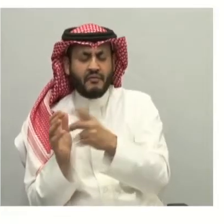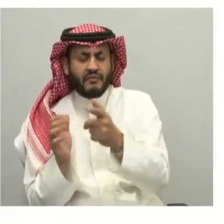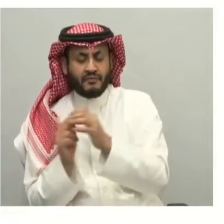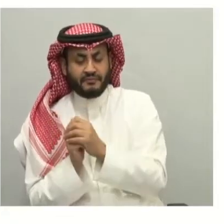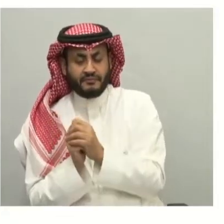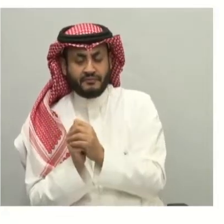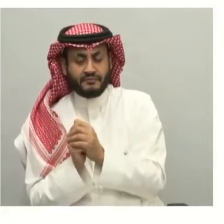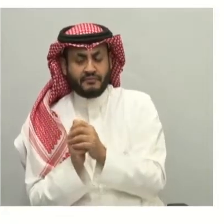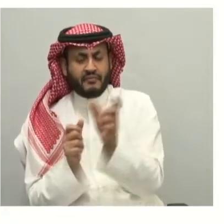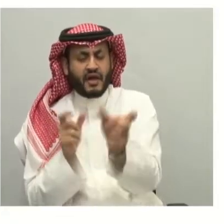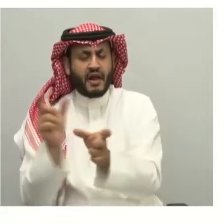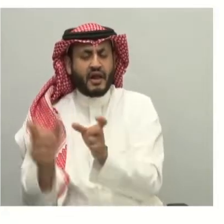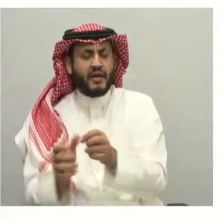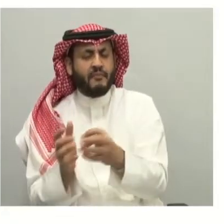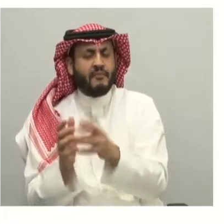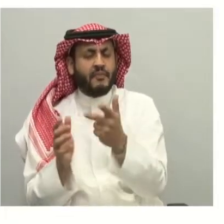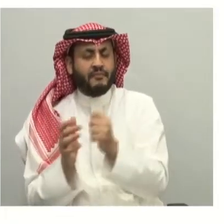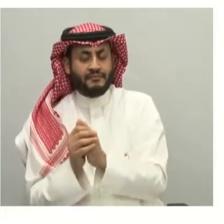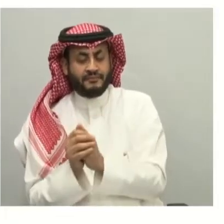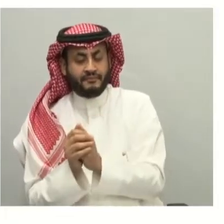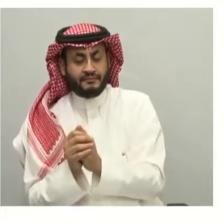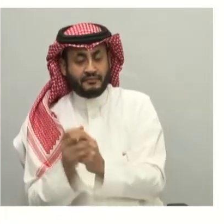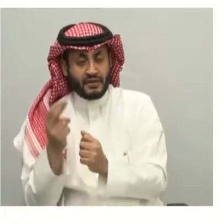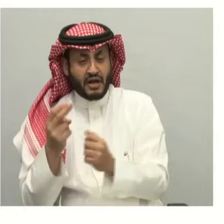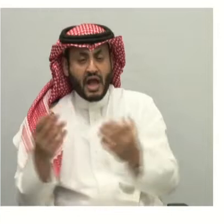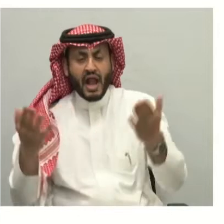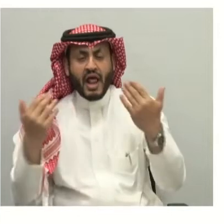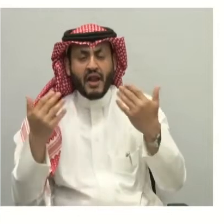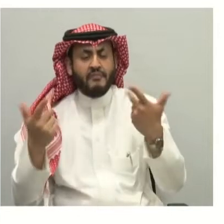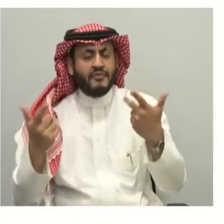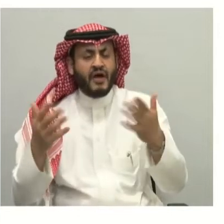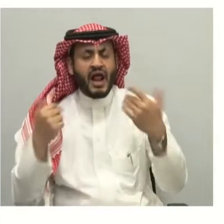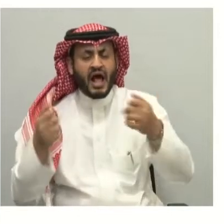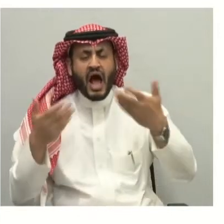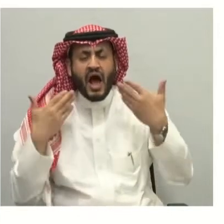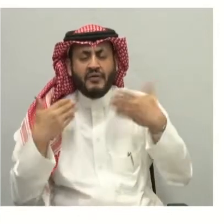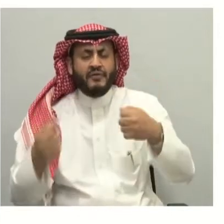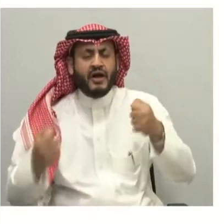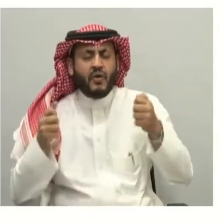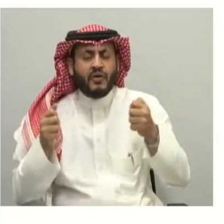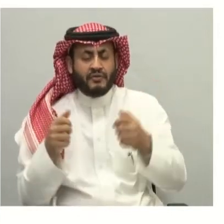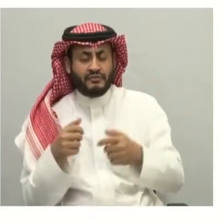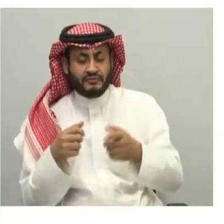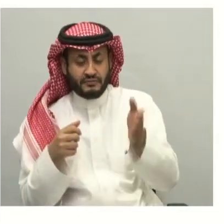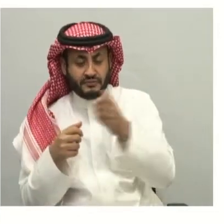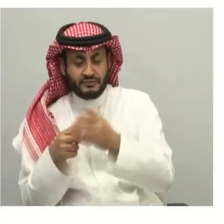are these places? And also, is the weather there hot or cold? And do people there wear